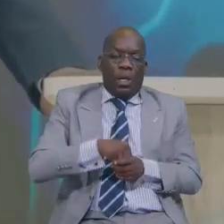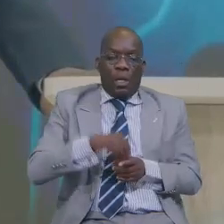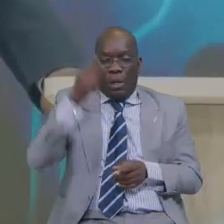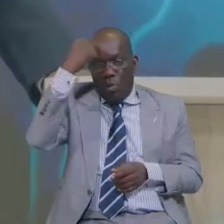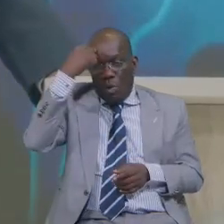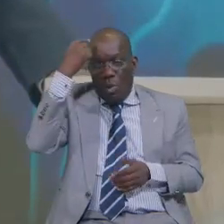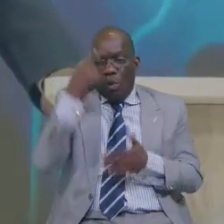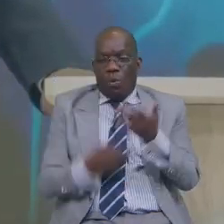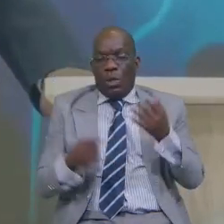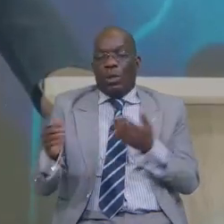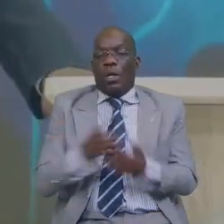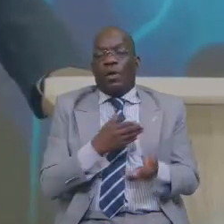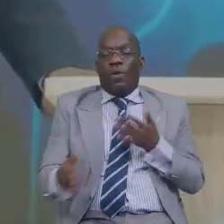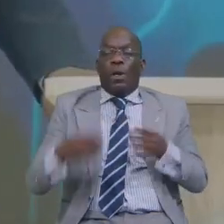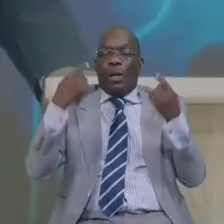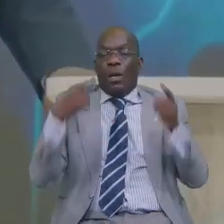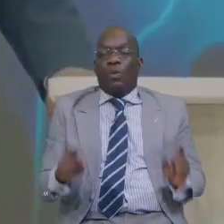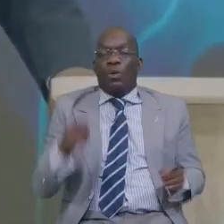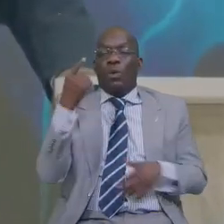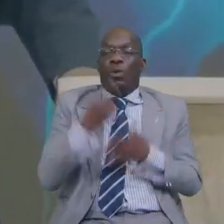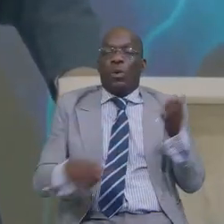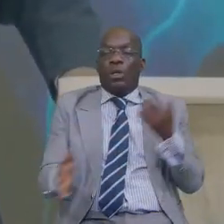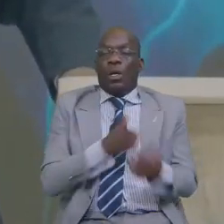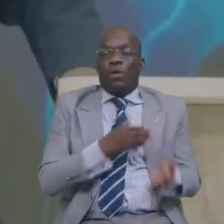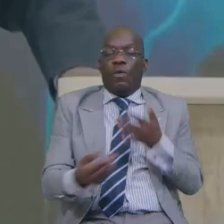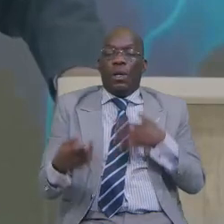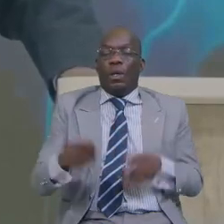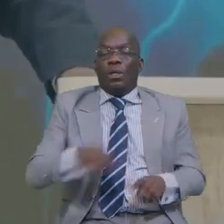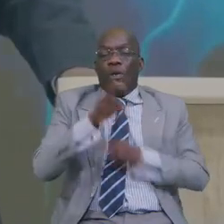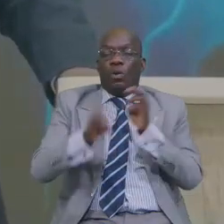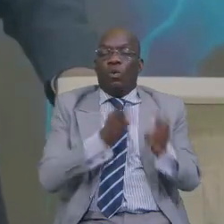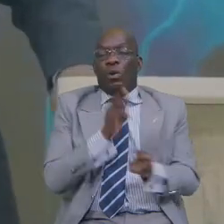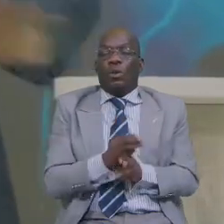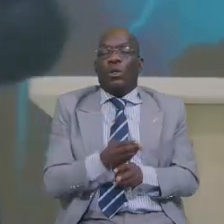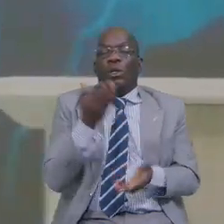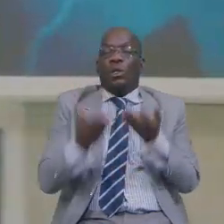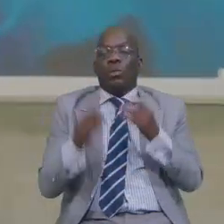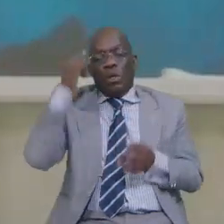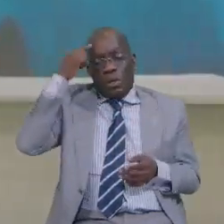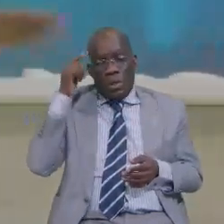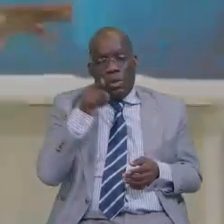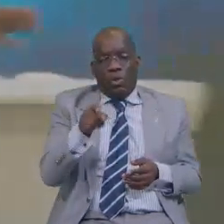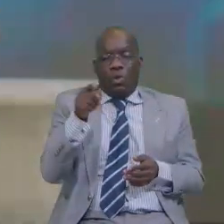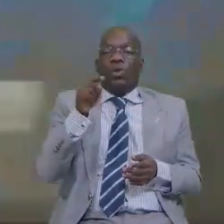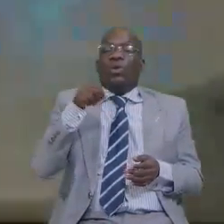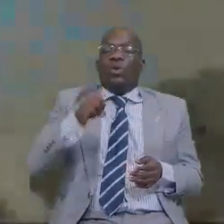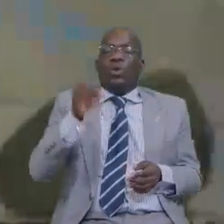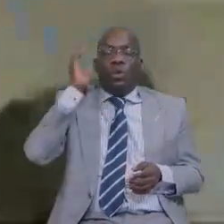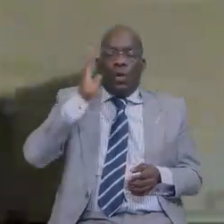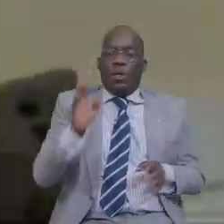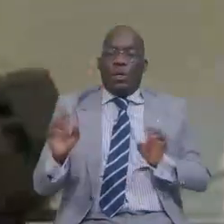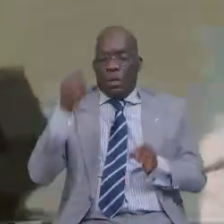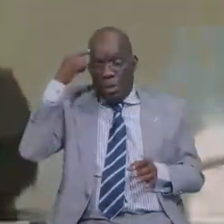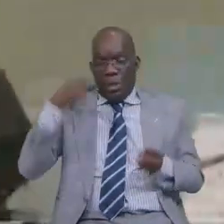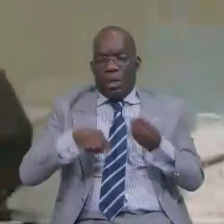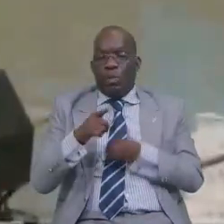happening, whatever the world might think you ought to think about, and whatever the devil has